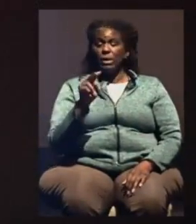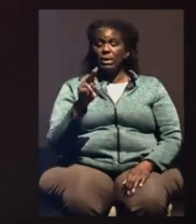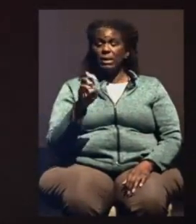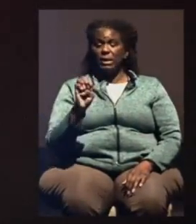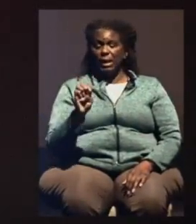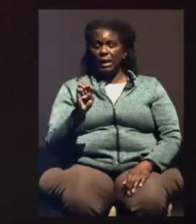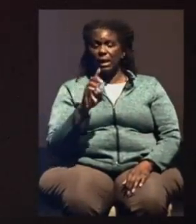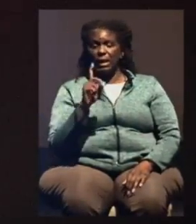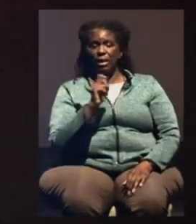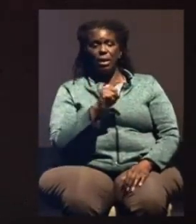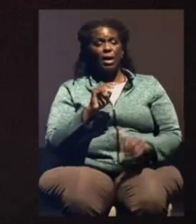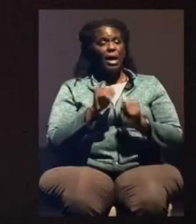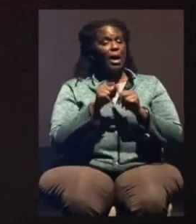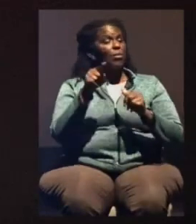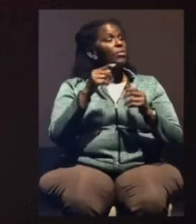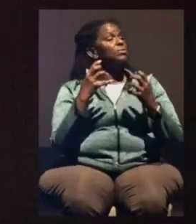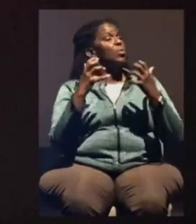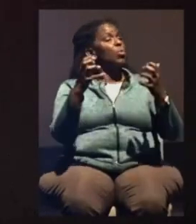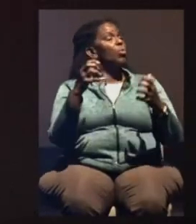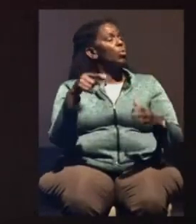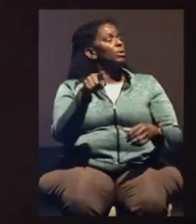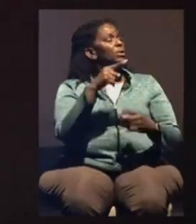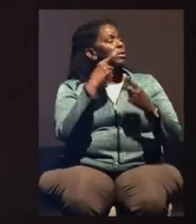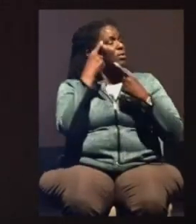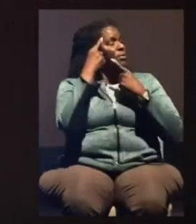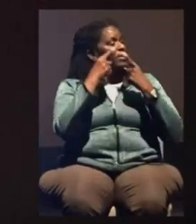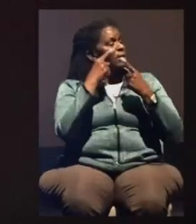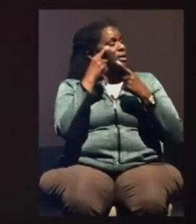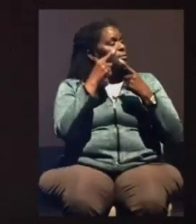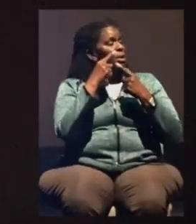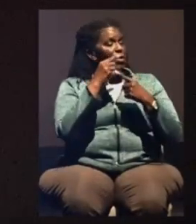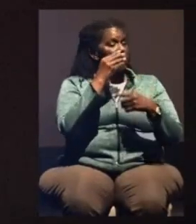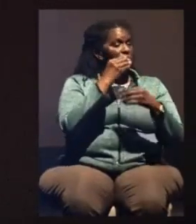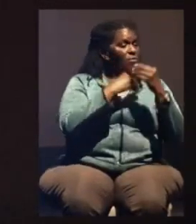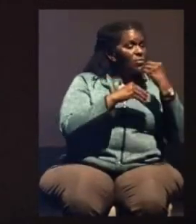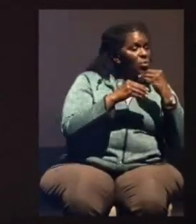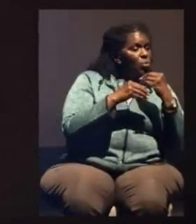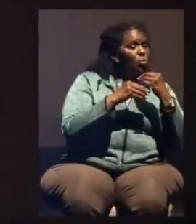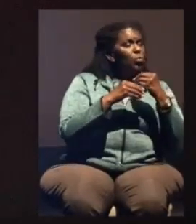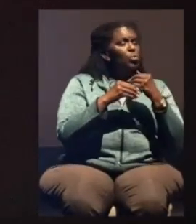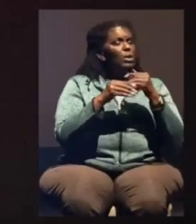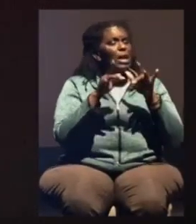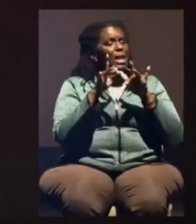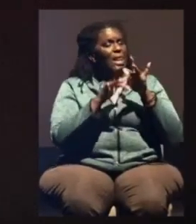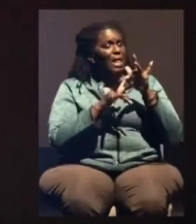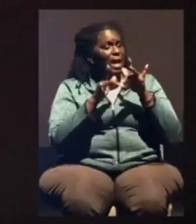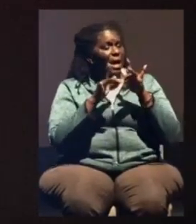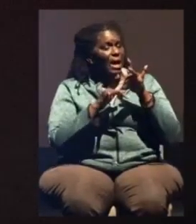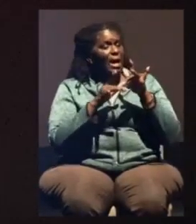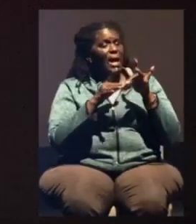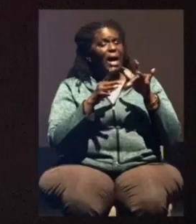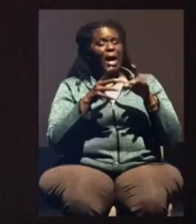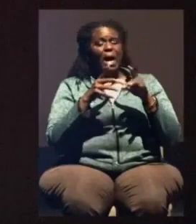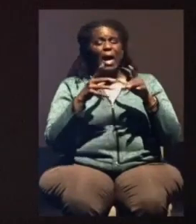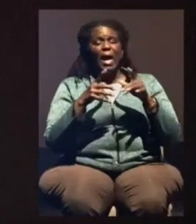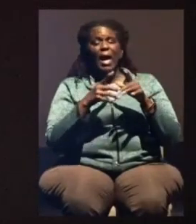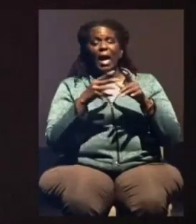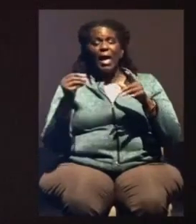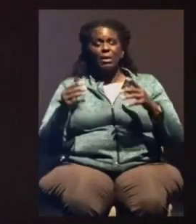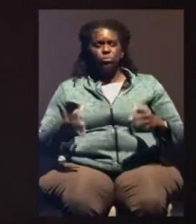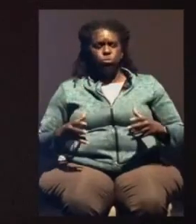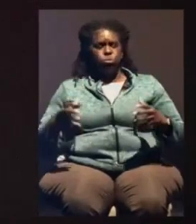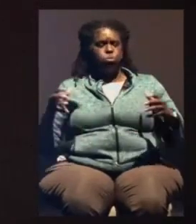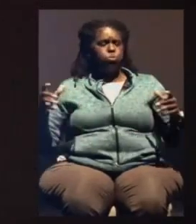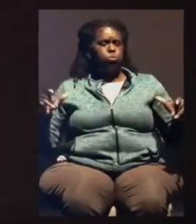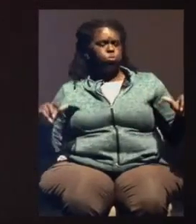before. Right. How should this audience think about the coexistence of food insecurity as a problem and obesity as a major